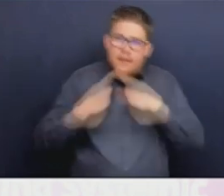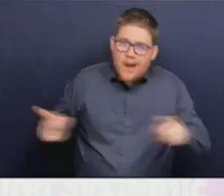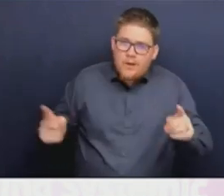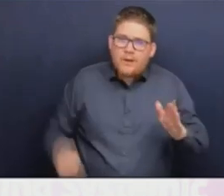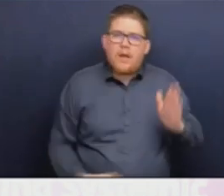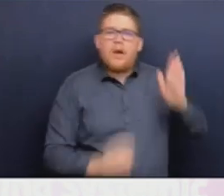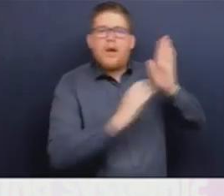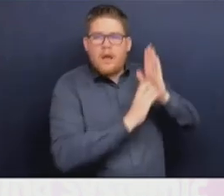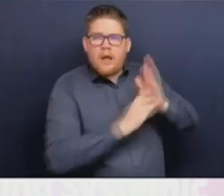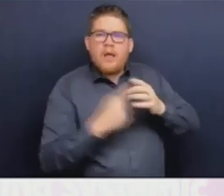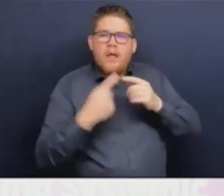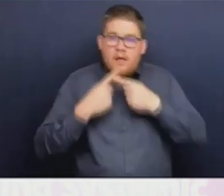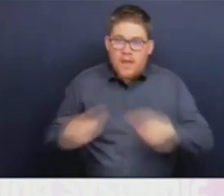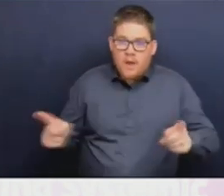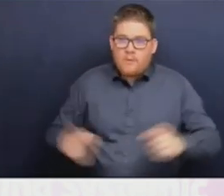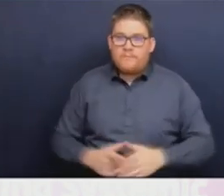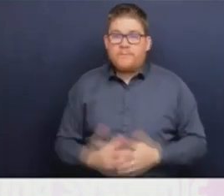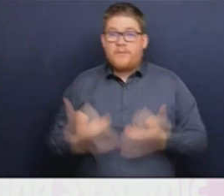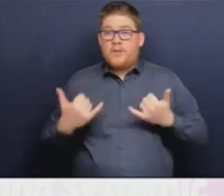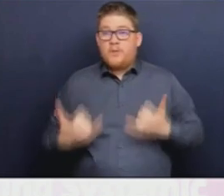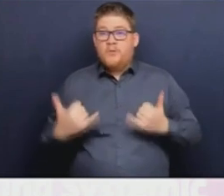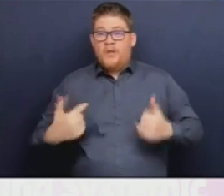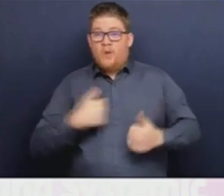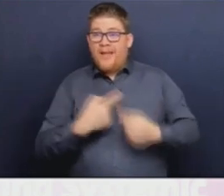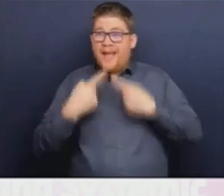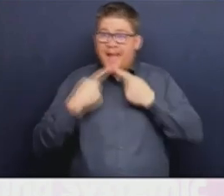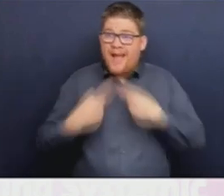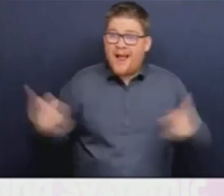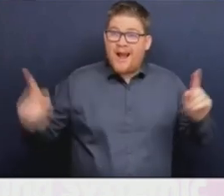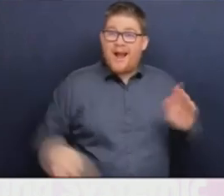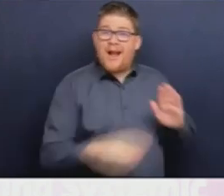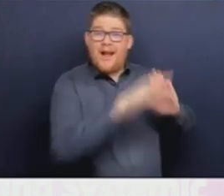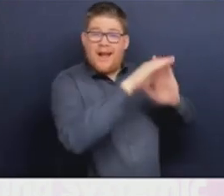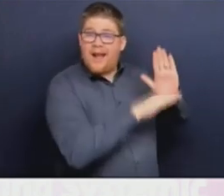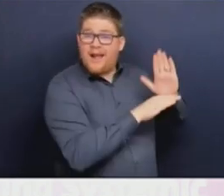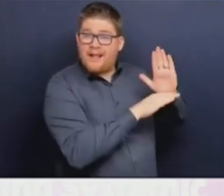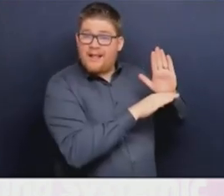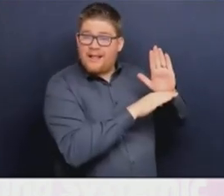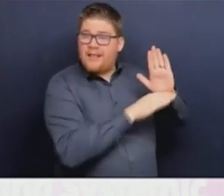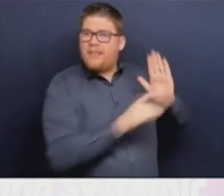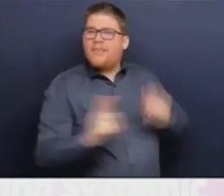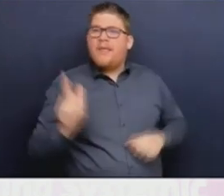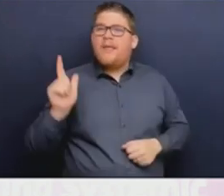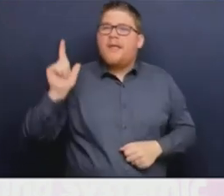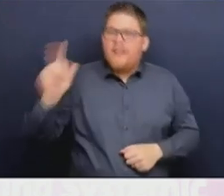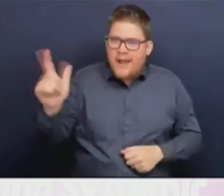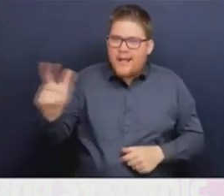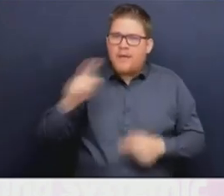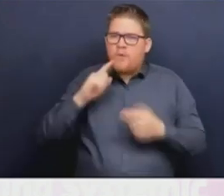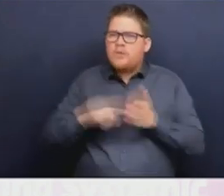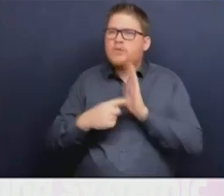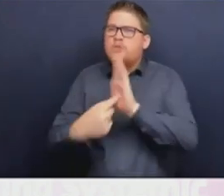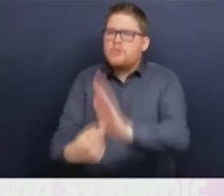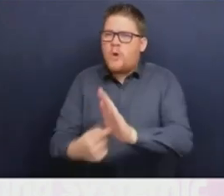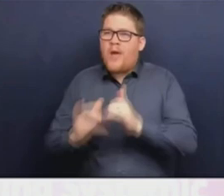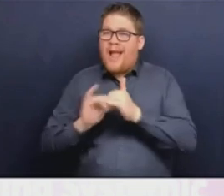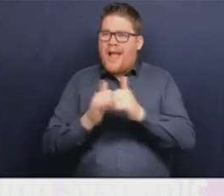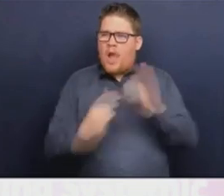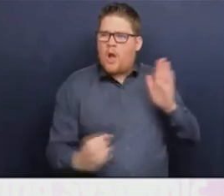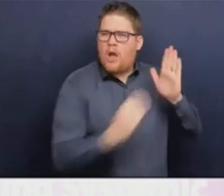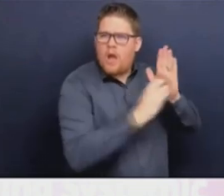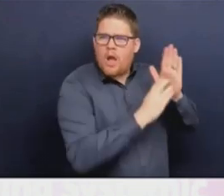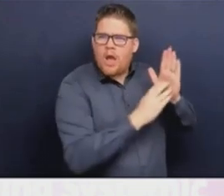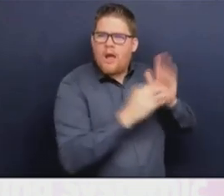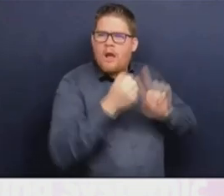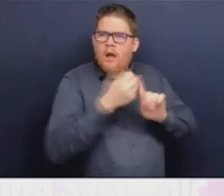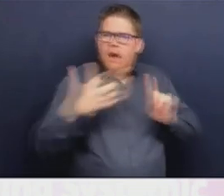with respect to an anti-racism piece of legislation will be that foundation on the journey ahead. So I'm confident that